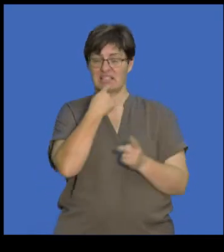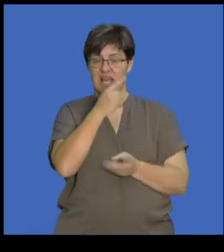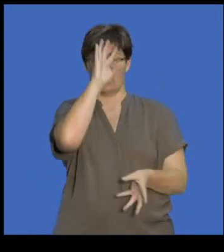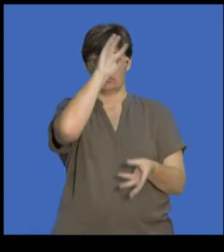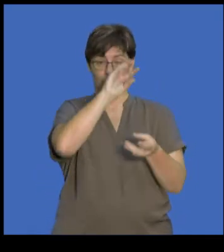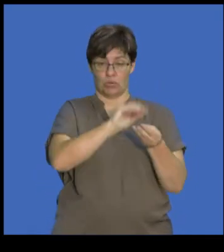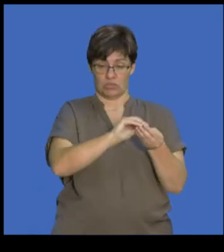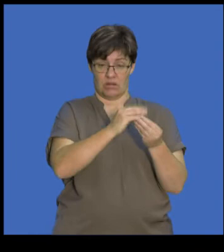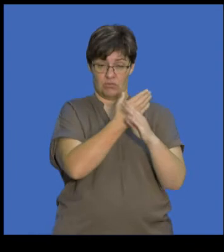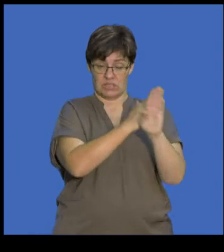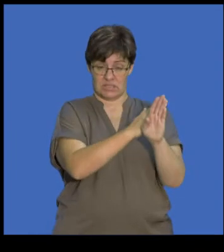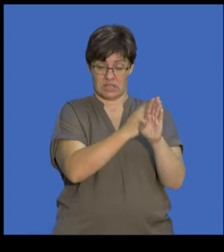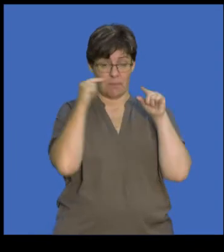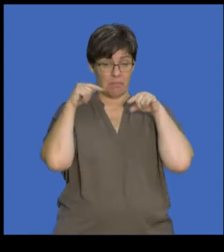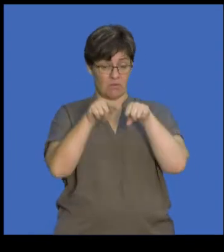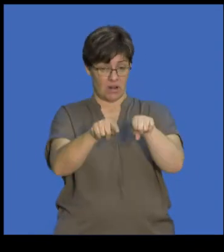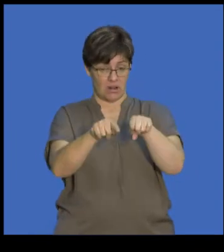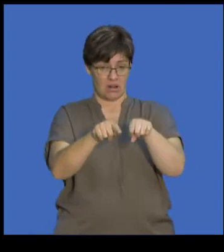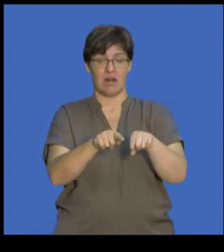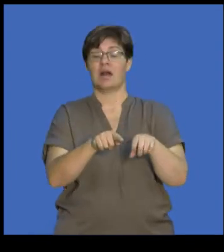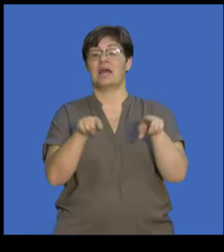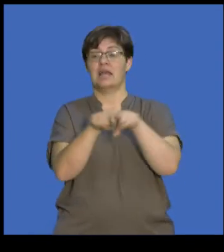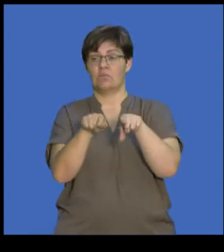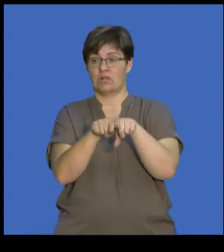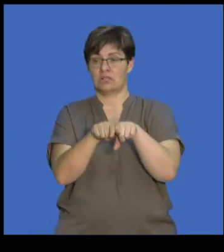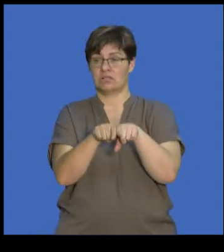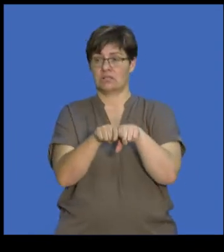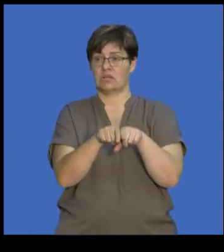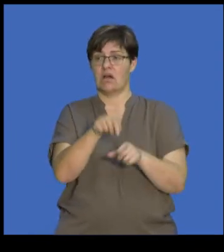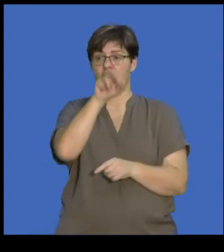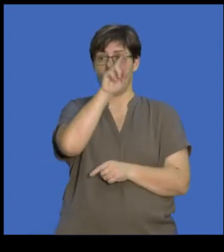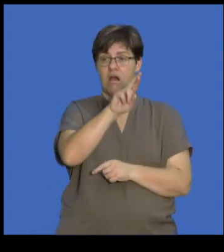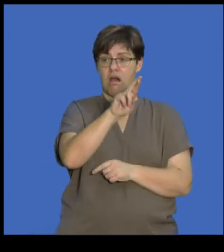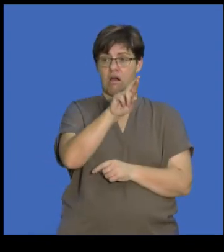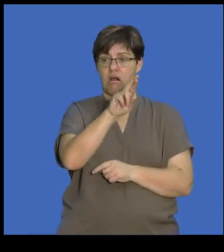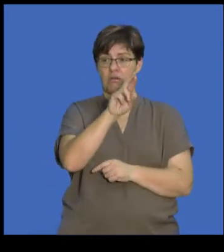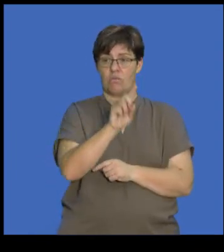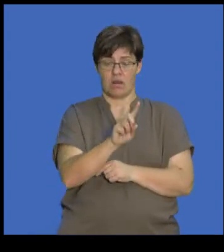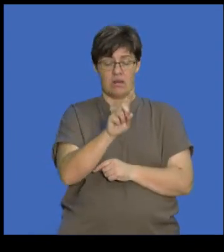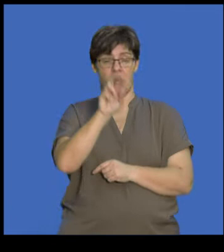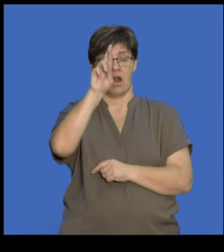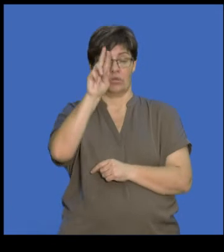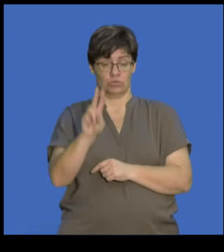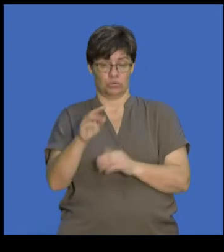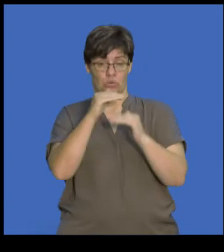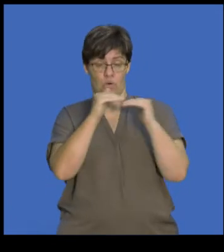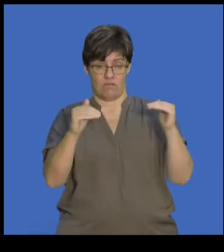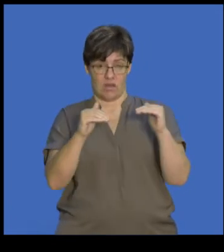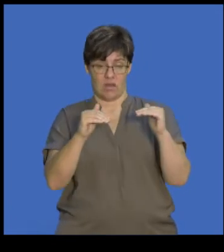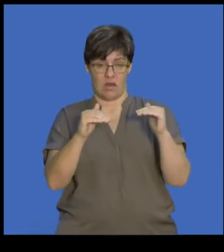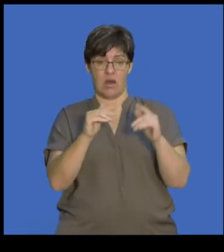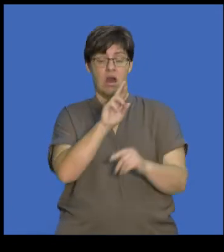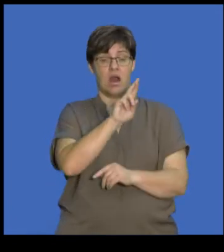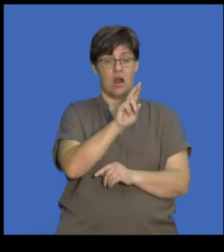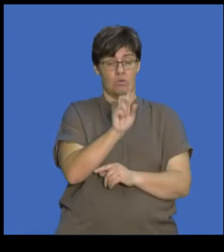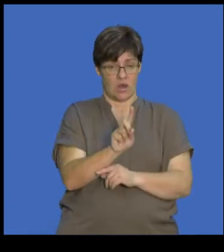in parallel is equals to product, which is R1, R2, over the sum, which is R1